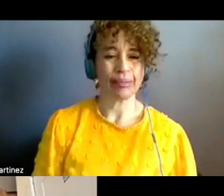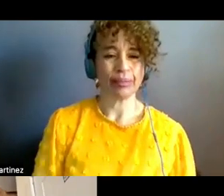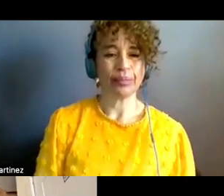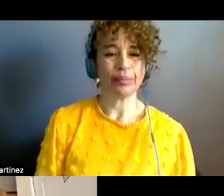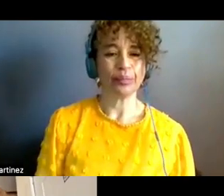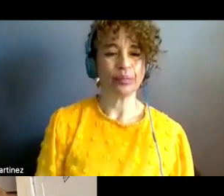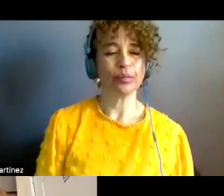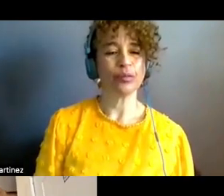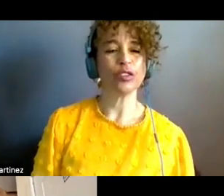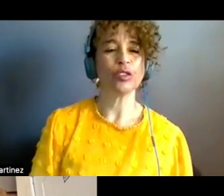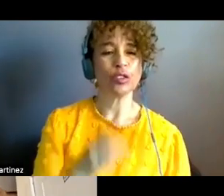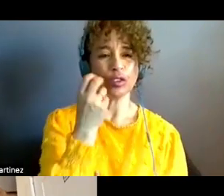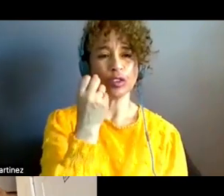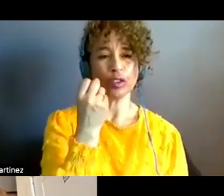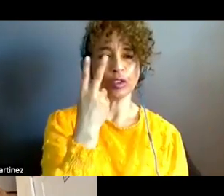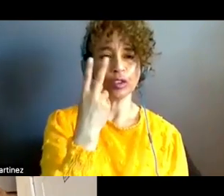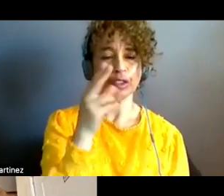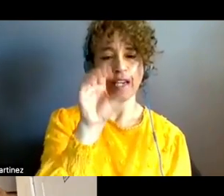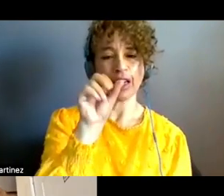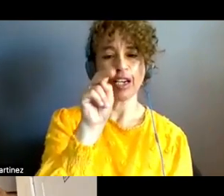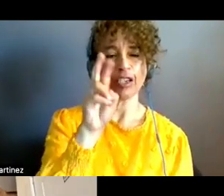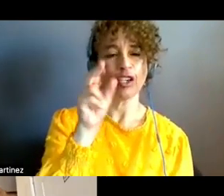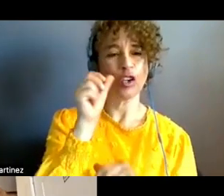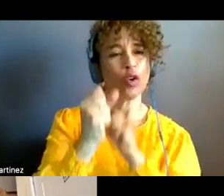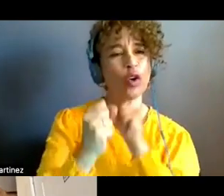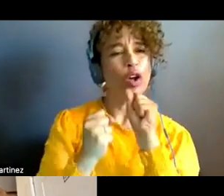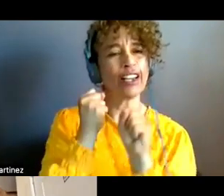So you do 12 concerts a year, you said. So how do you,